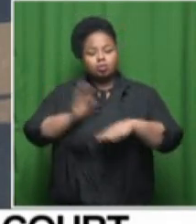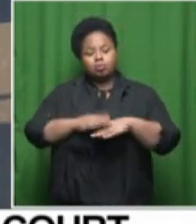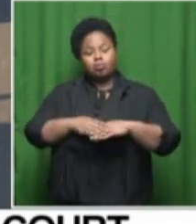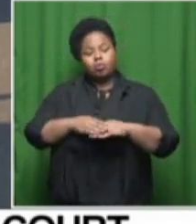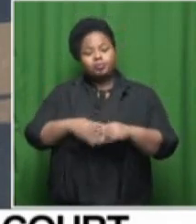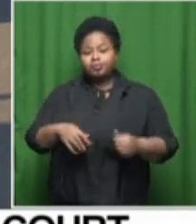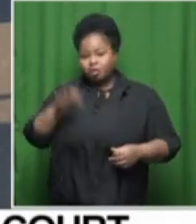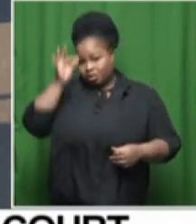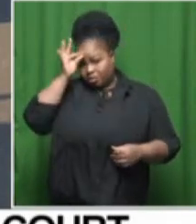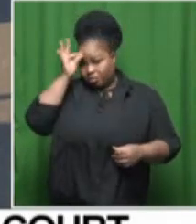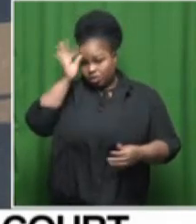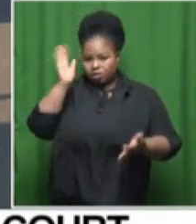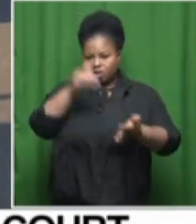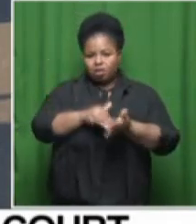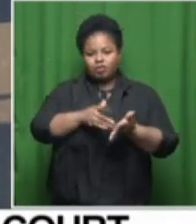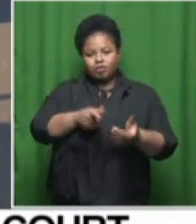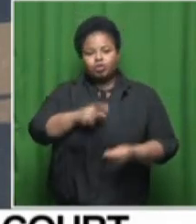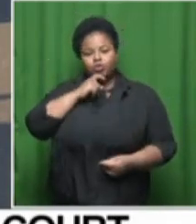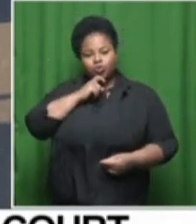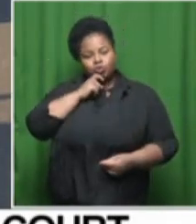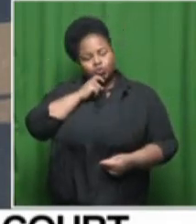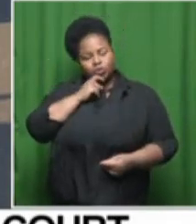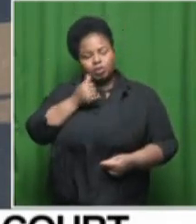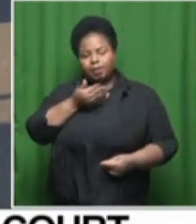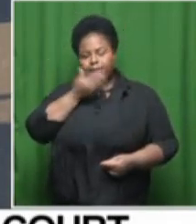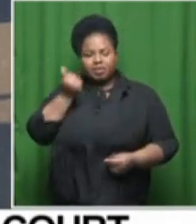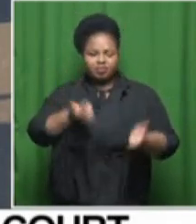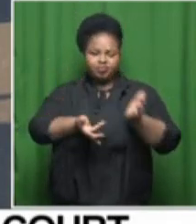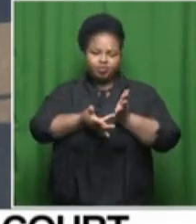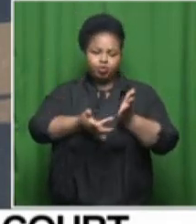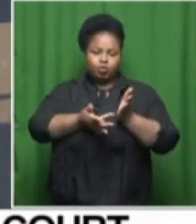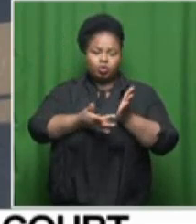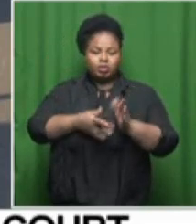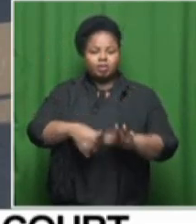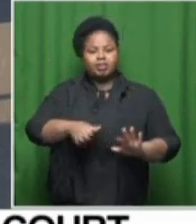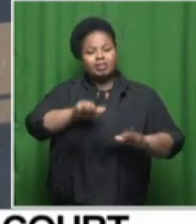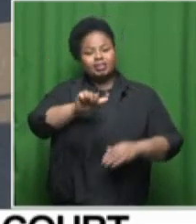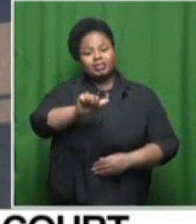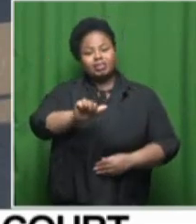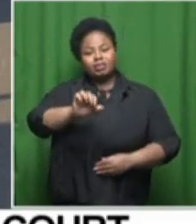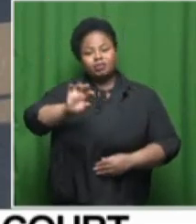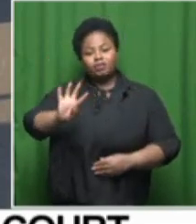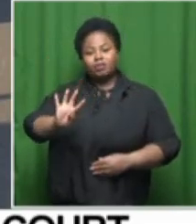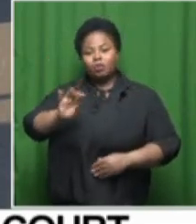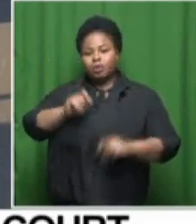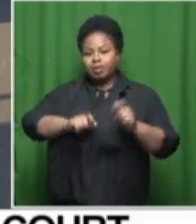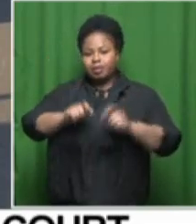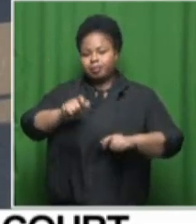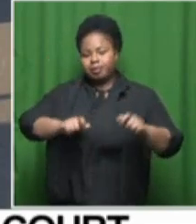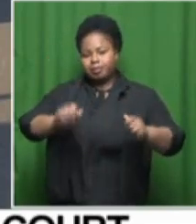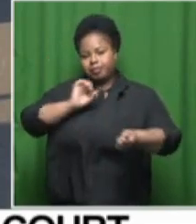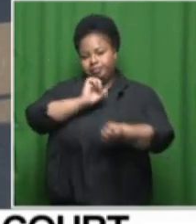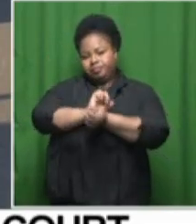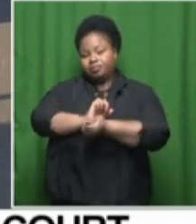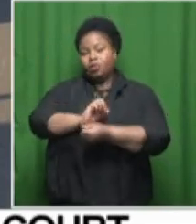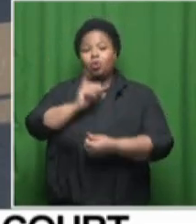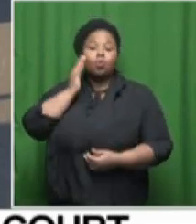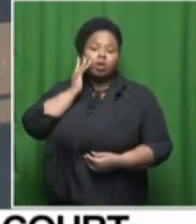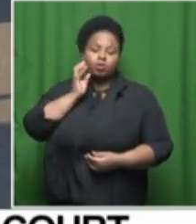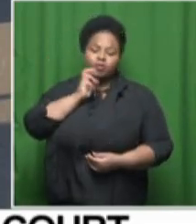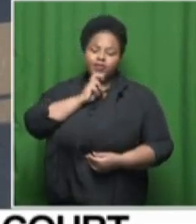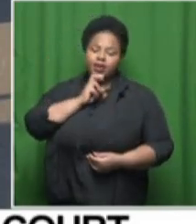forces, came out using some of their best technology, and we saw 64 people being arrested on